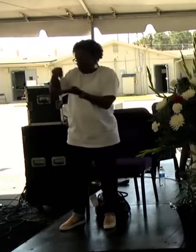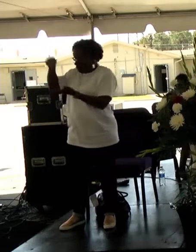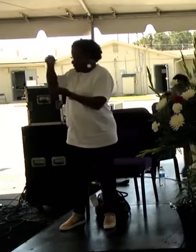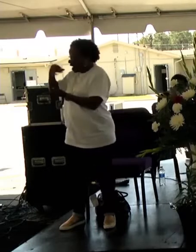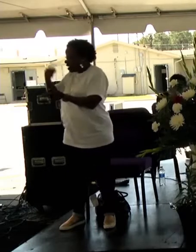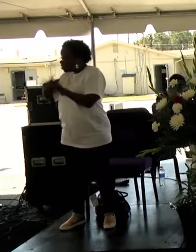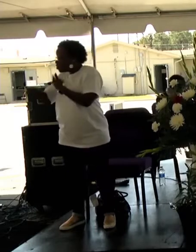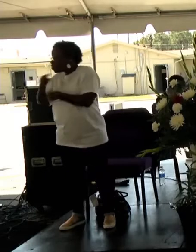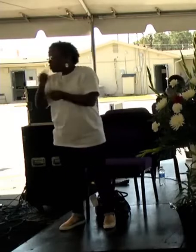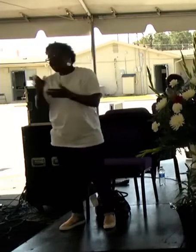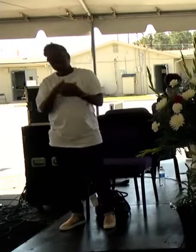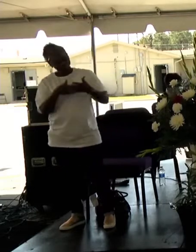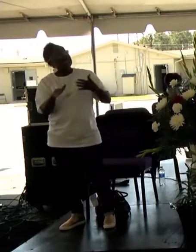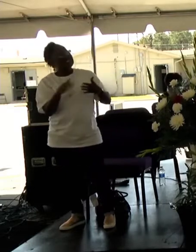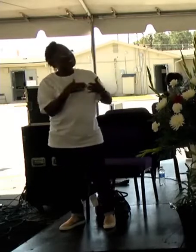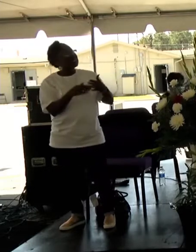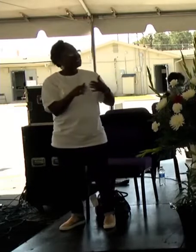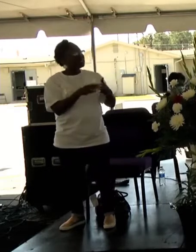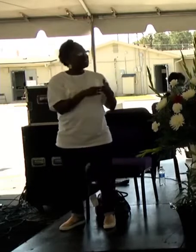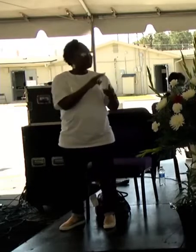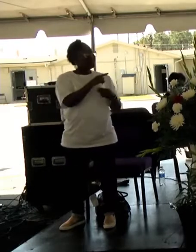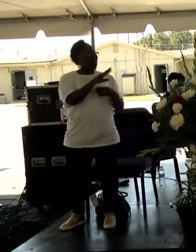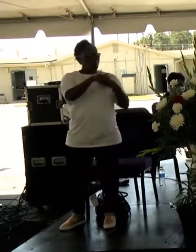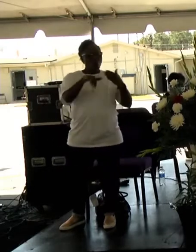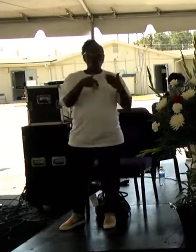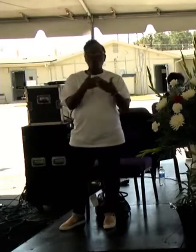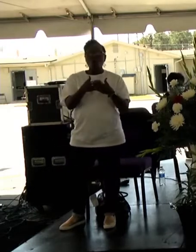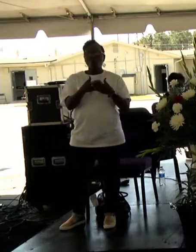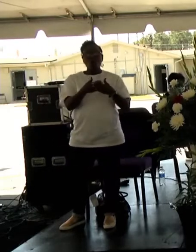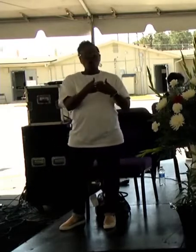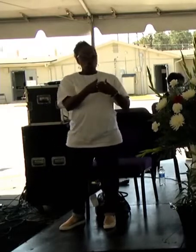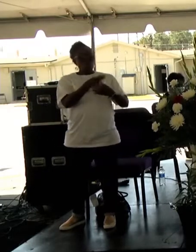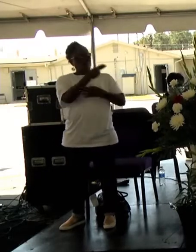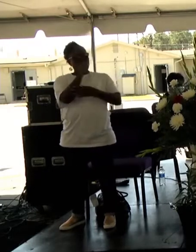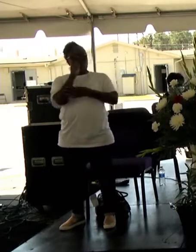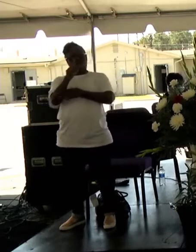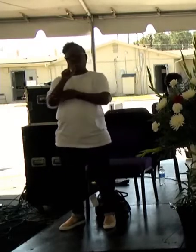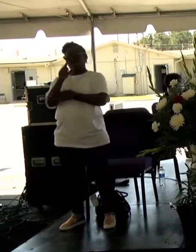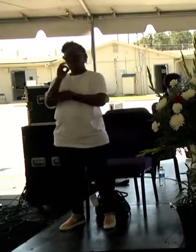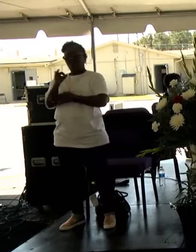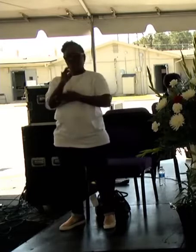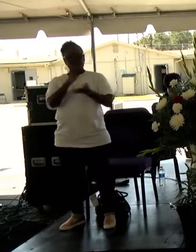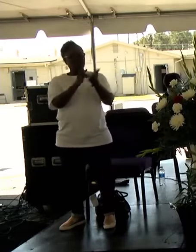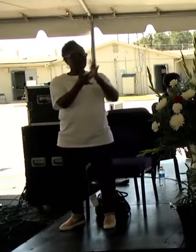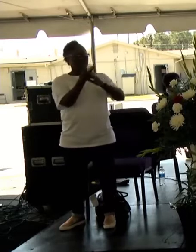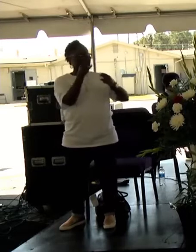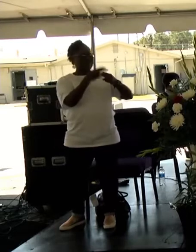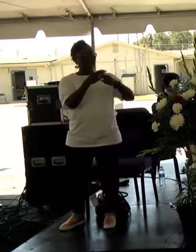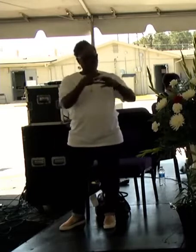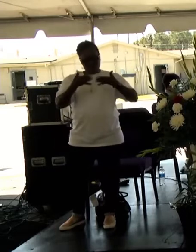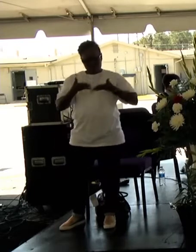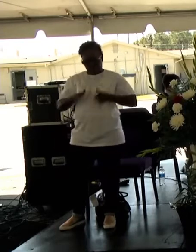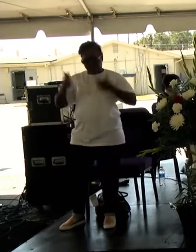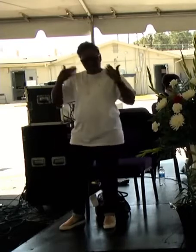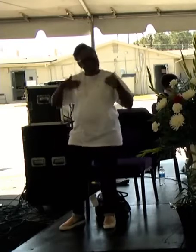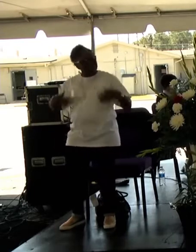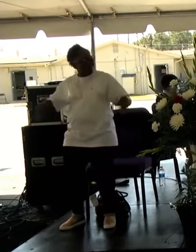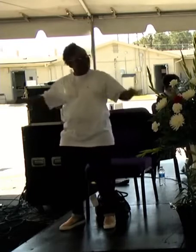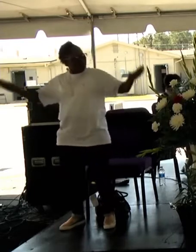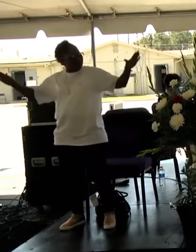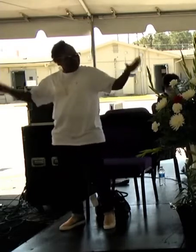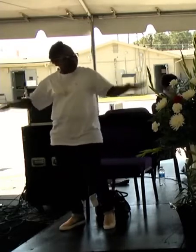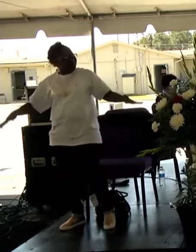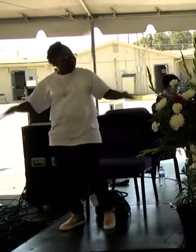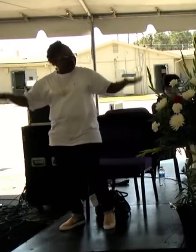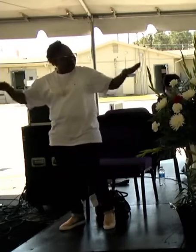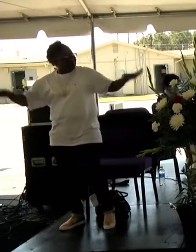sing a song, all hail the power of Jesus' name. Let angels prostrate fall. Lay unto him the royal diadem and crown